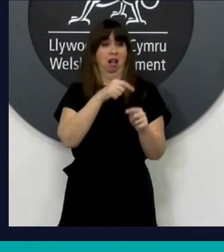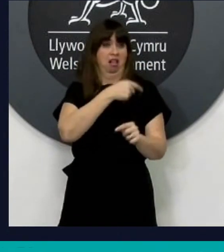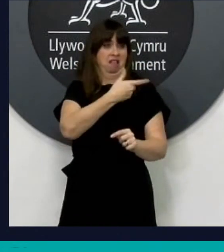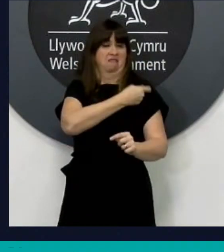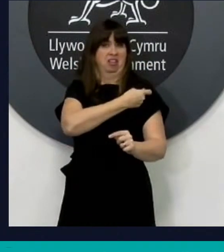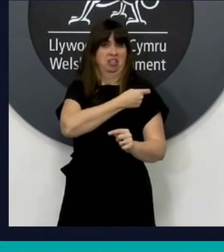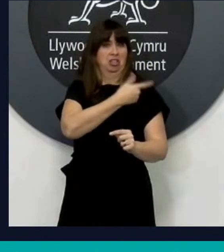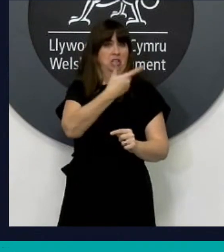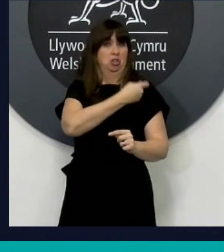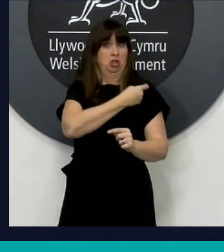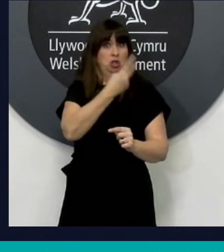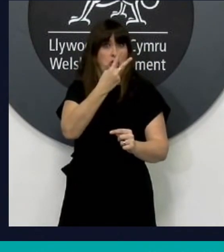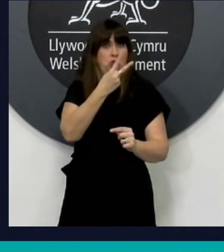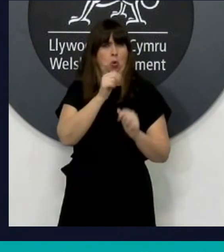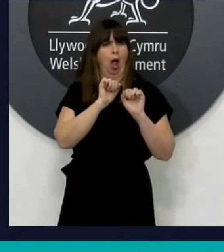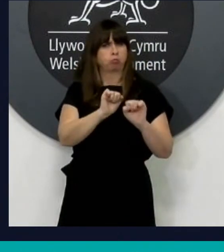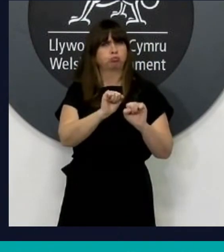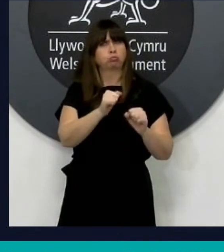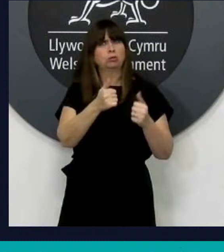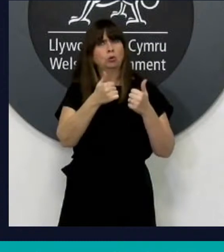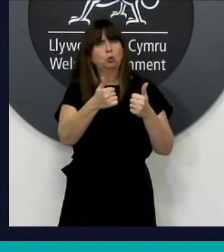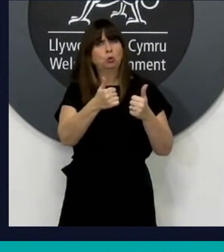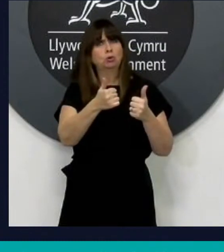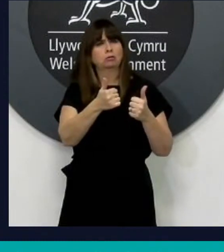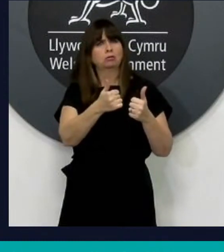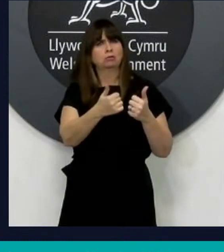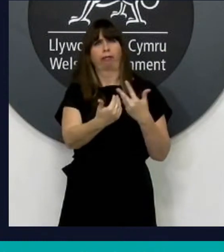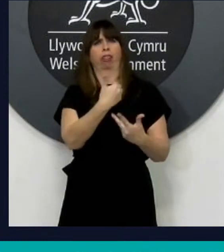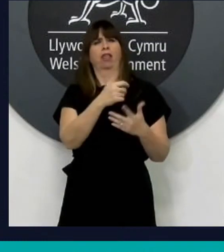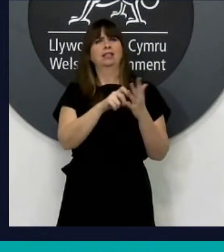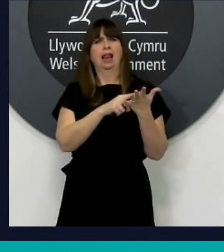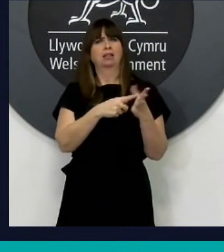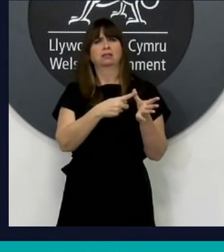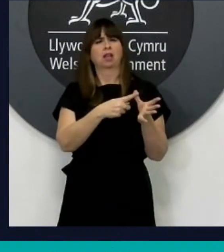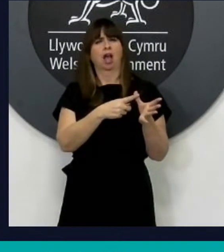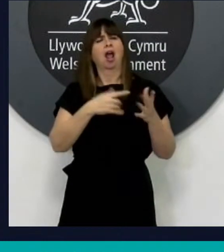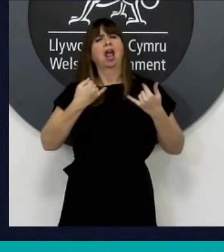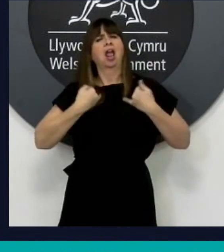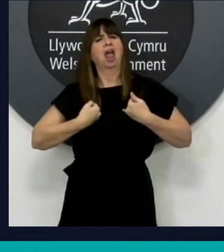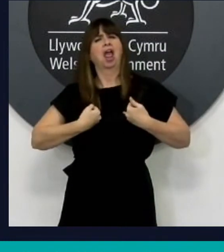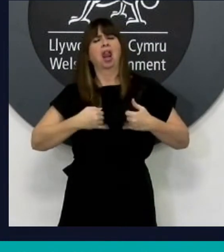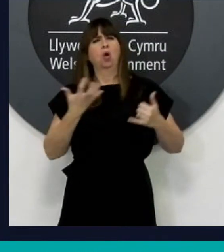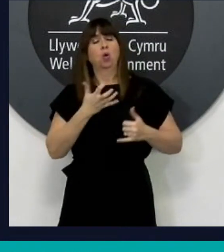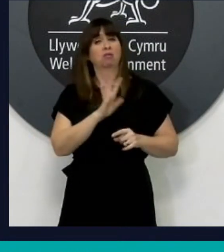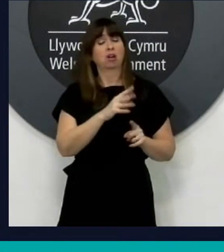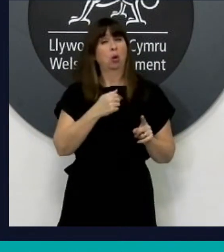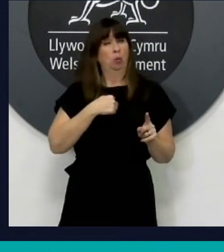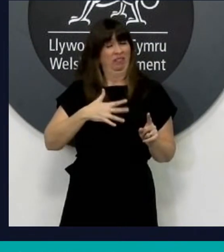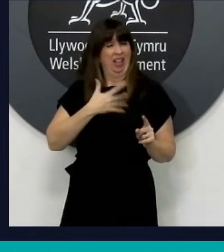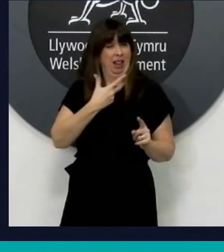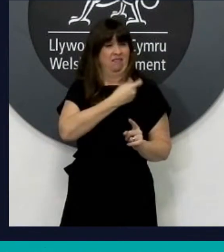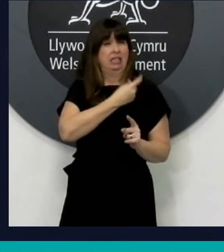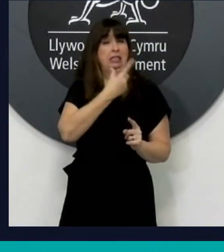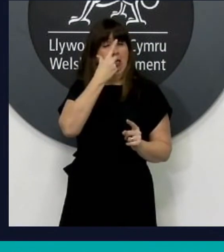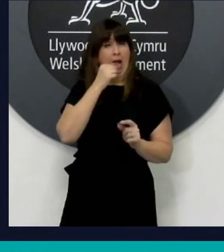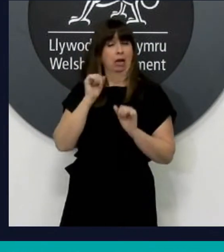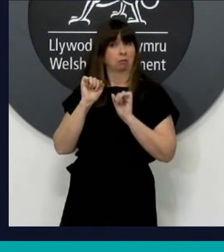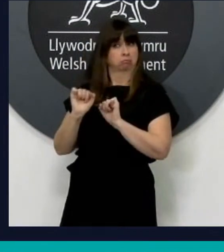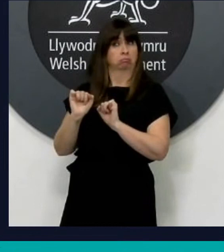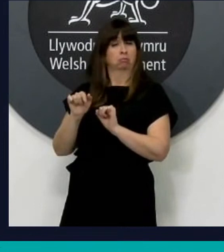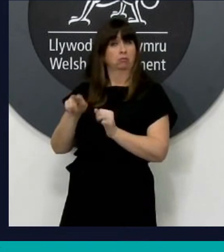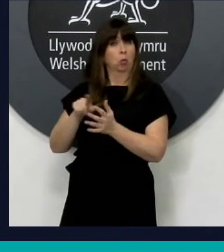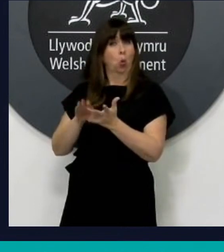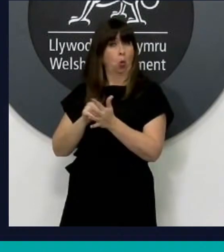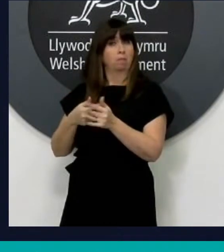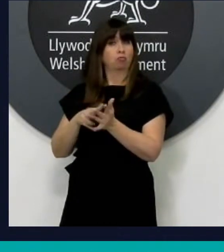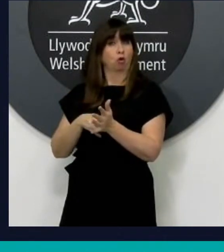variant at two doses, and we expect that they'll be effective against the Omicron variant. But we are really being precautionary